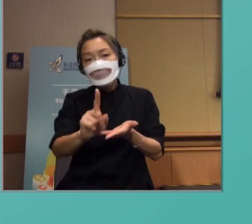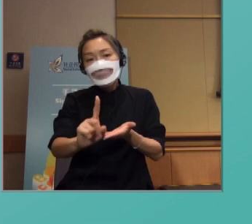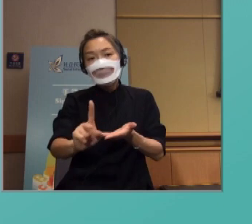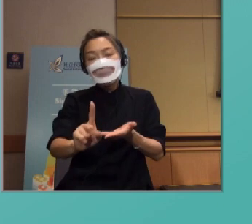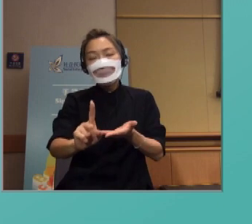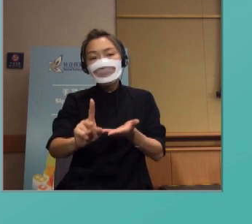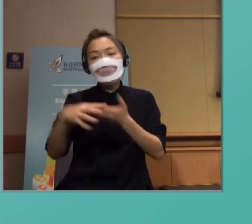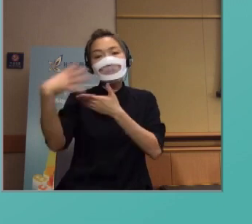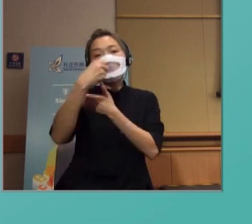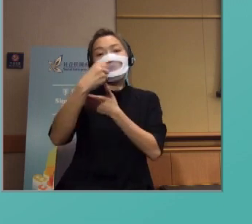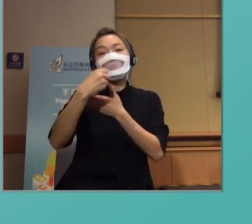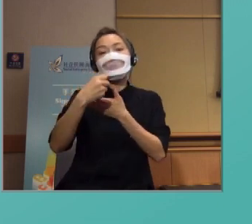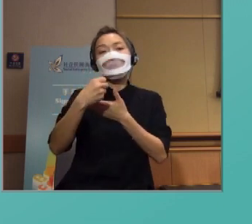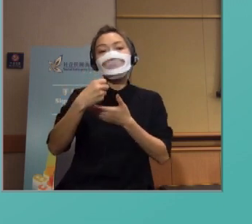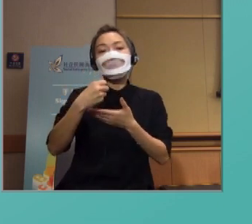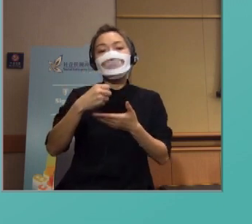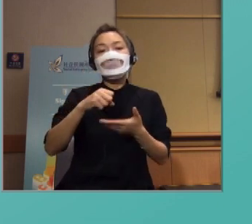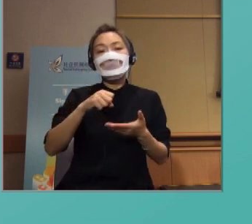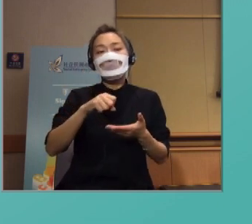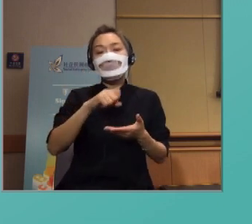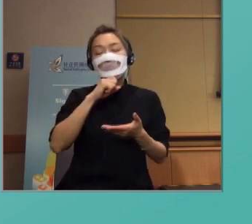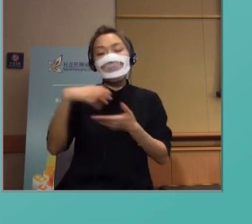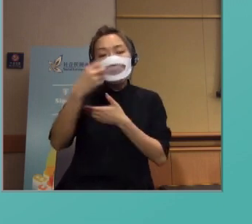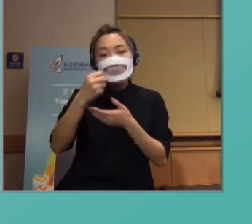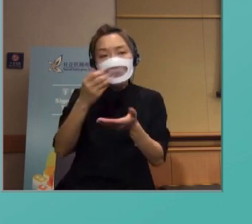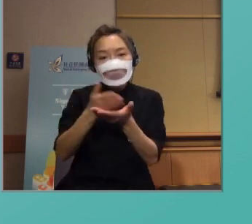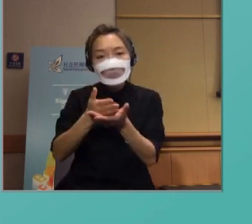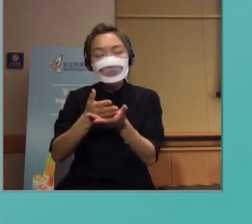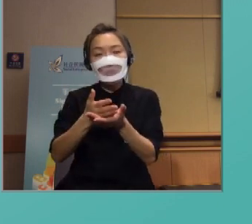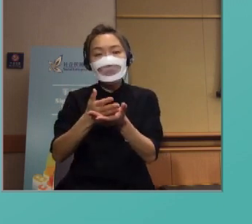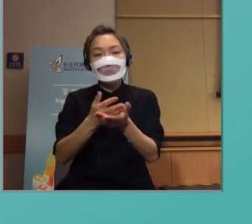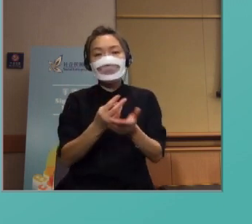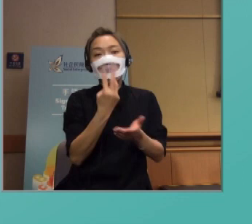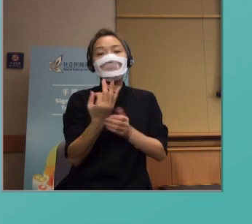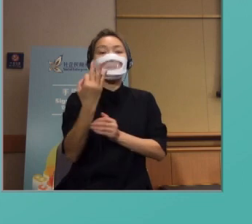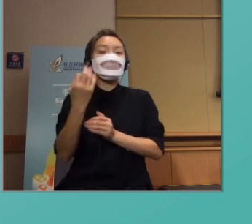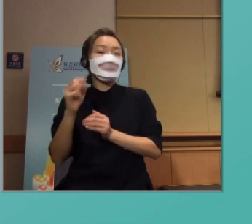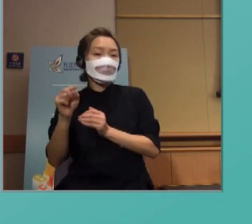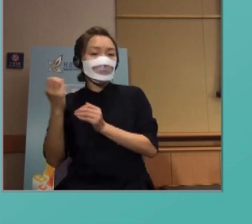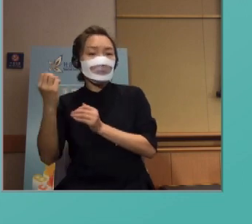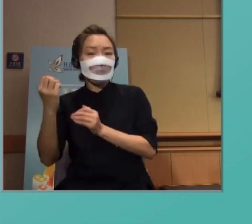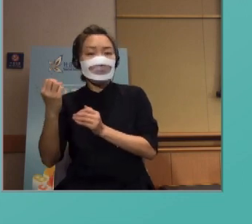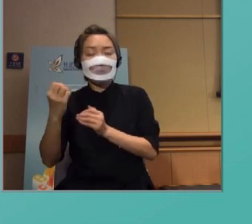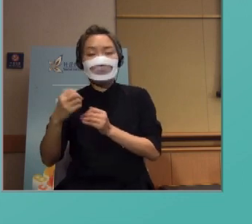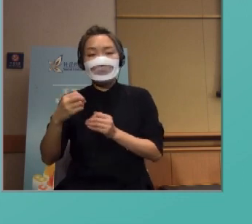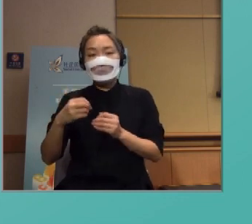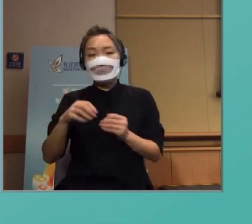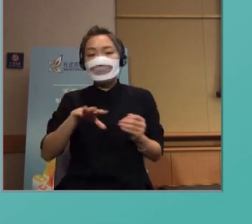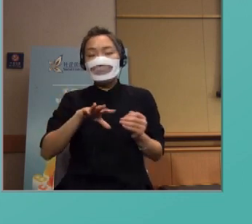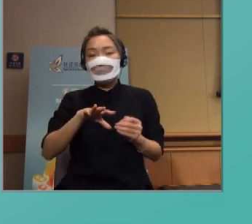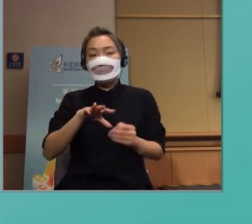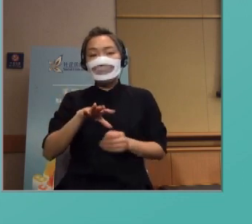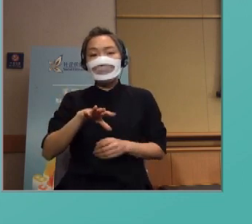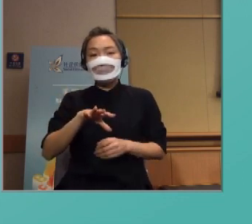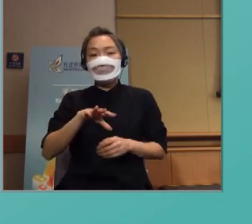Web 3.0 is actually to decentralize that sense of ownership to users instead of them